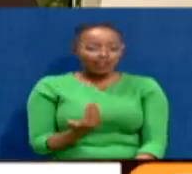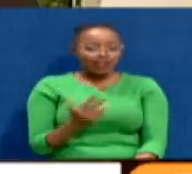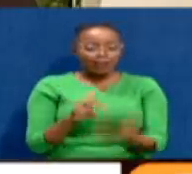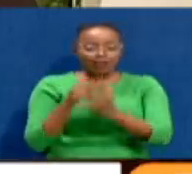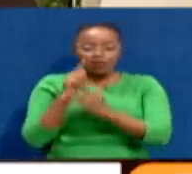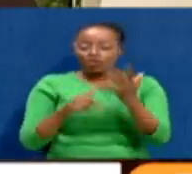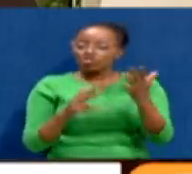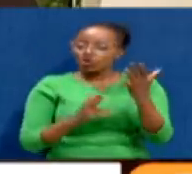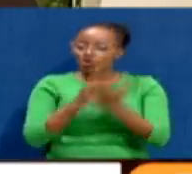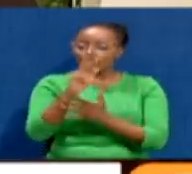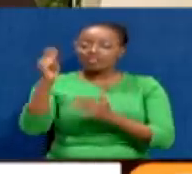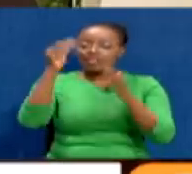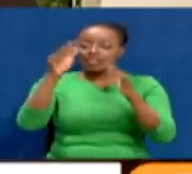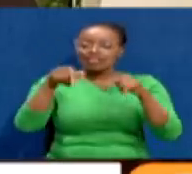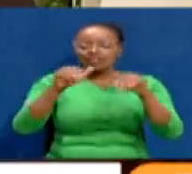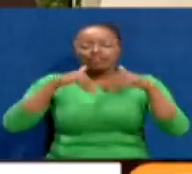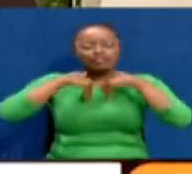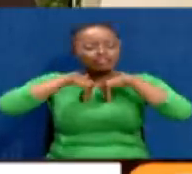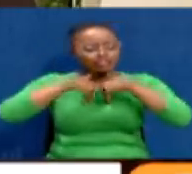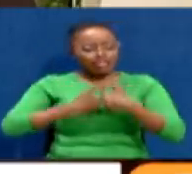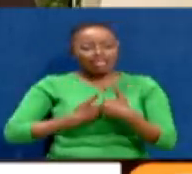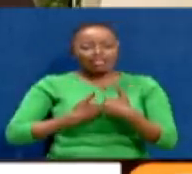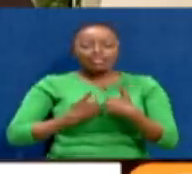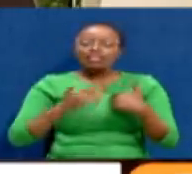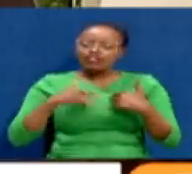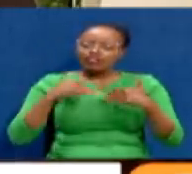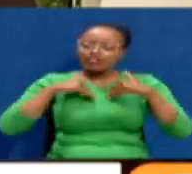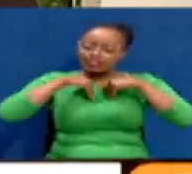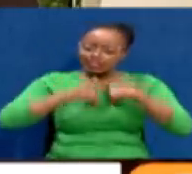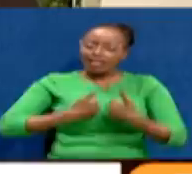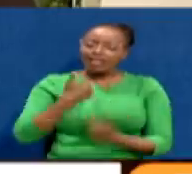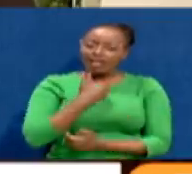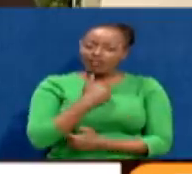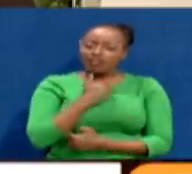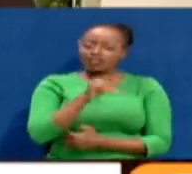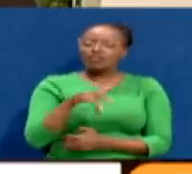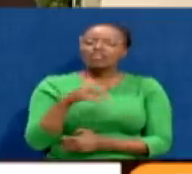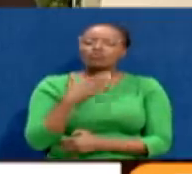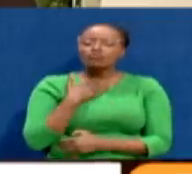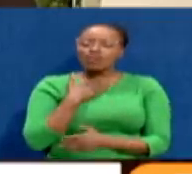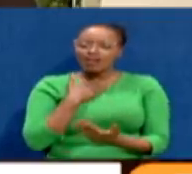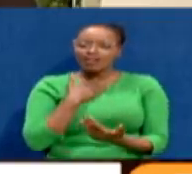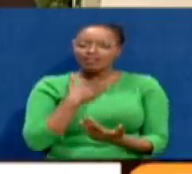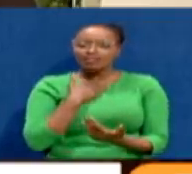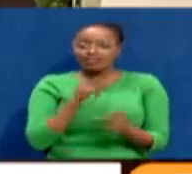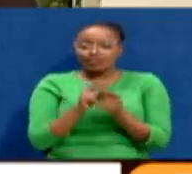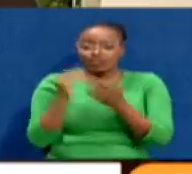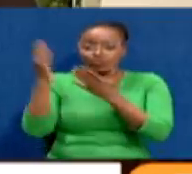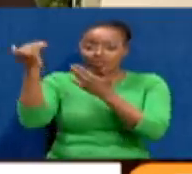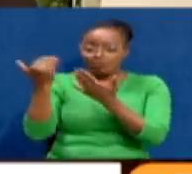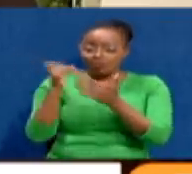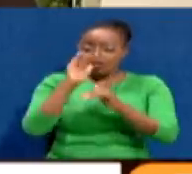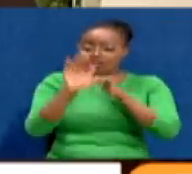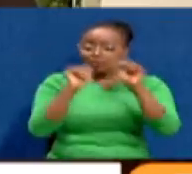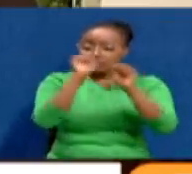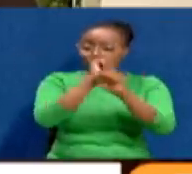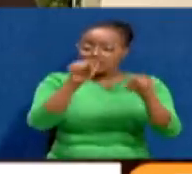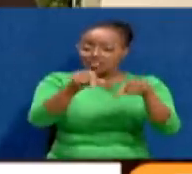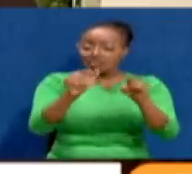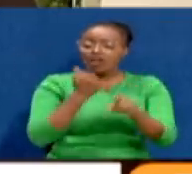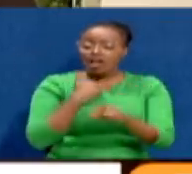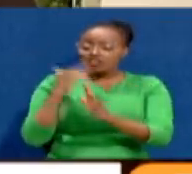I'm saying, to be honest, Kenyans are also fatigued, and they are getting fatigued. And they are thirsty. You will not expect that the deputy president, because